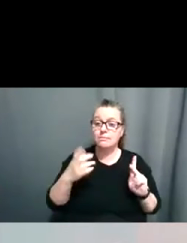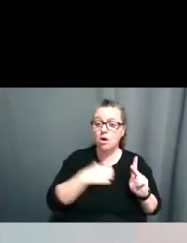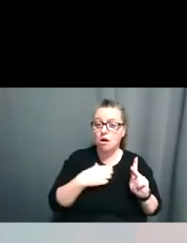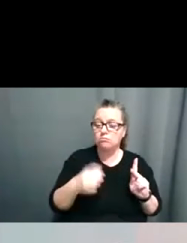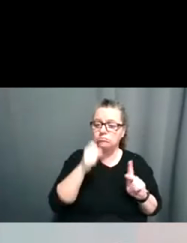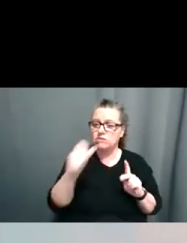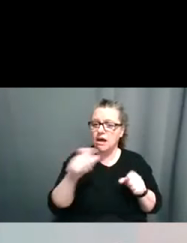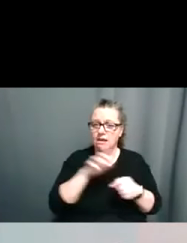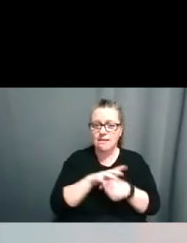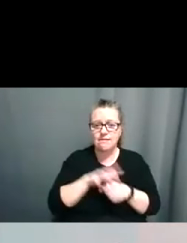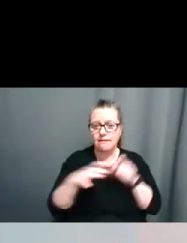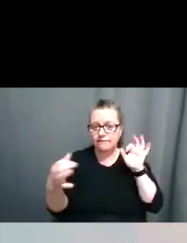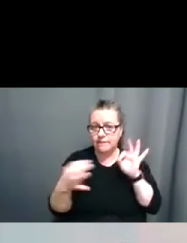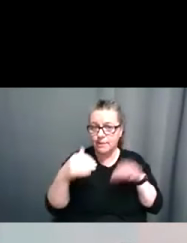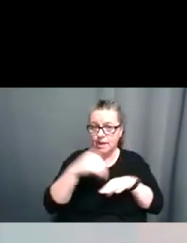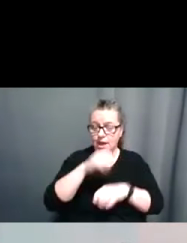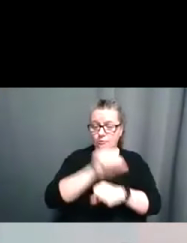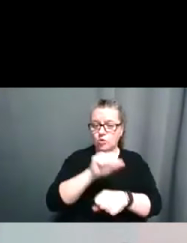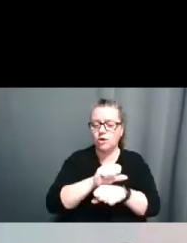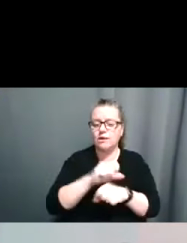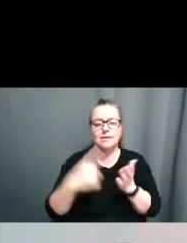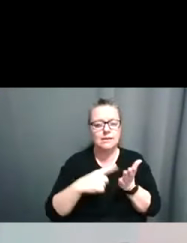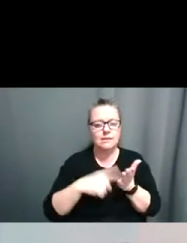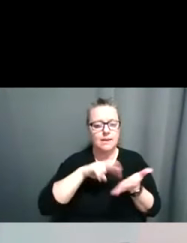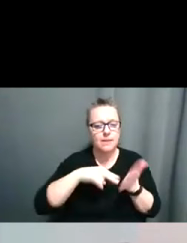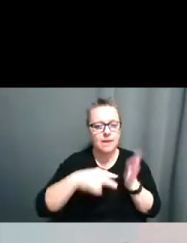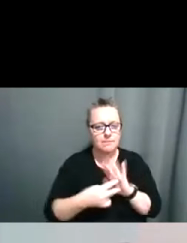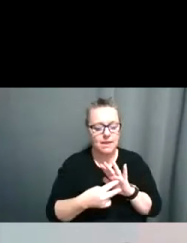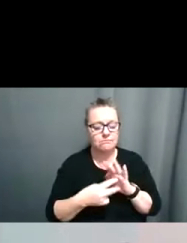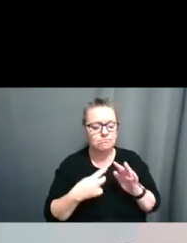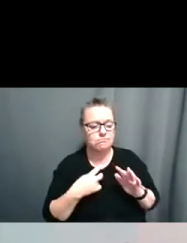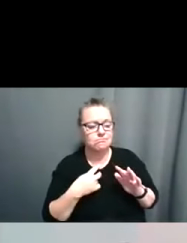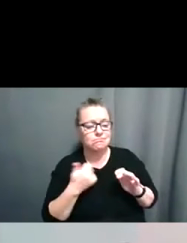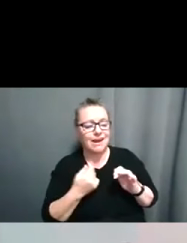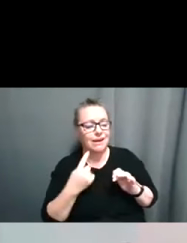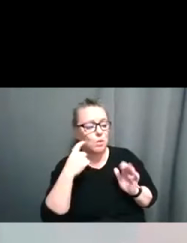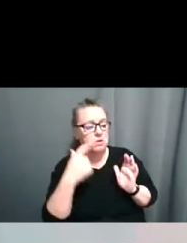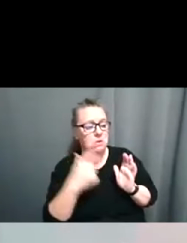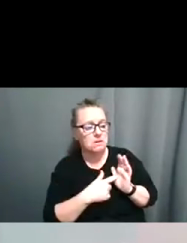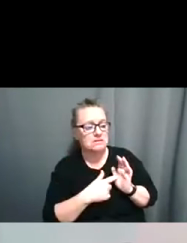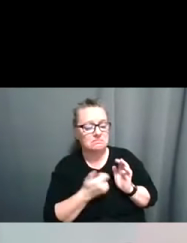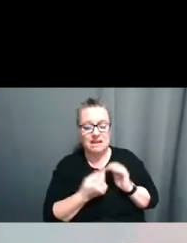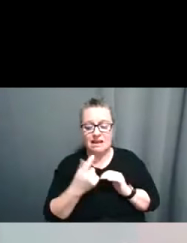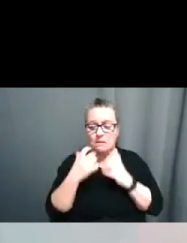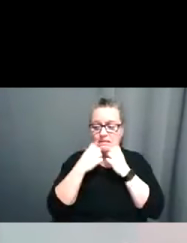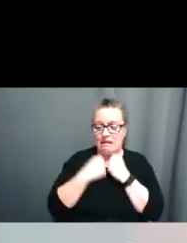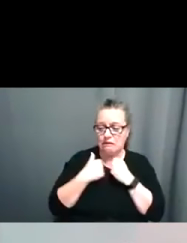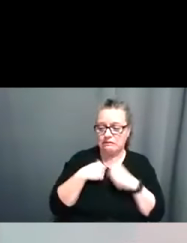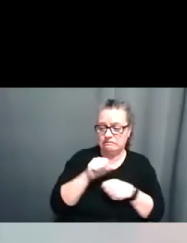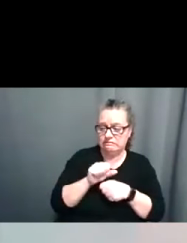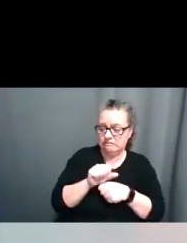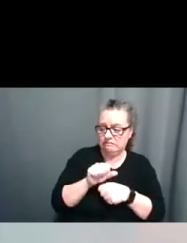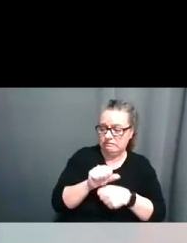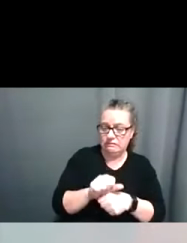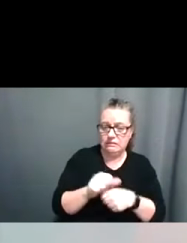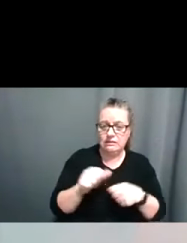enough feedback at work, they sometimes mean that they wonder whether anyone notices or cares how hard they're working. They